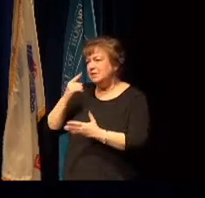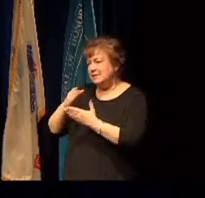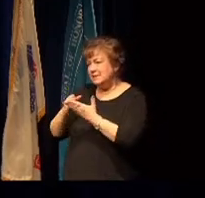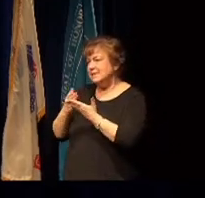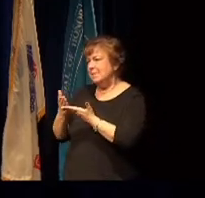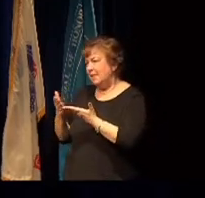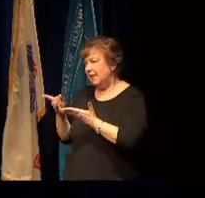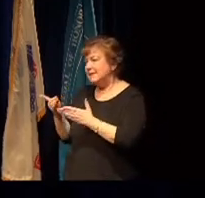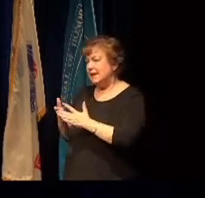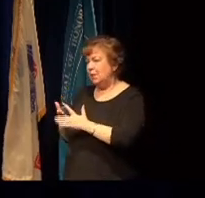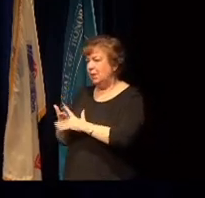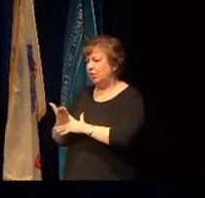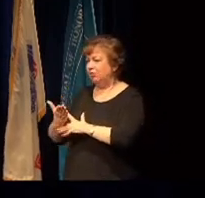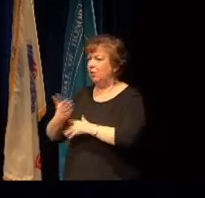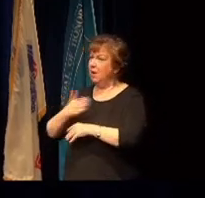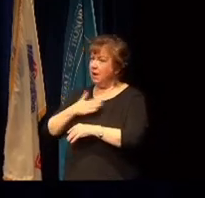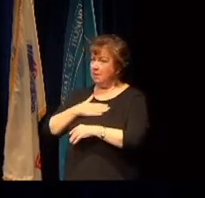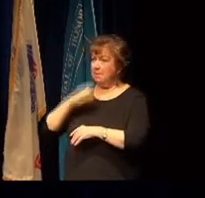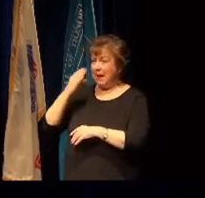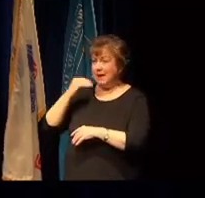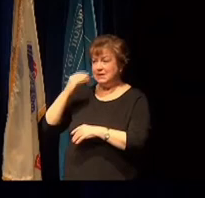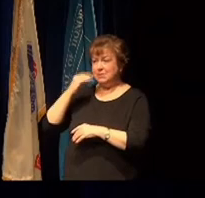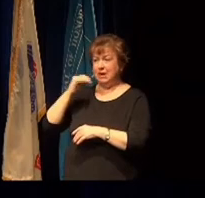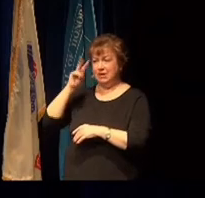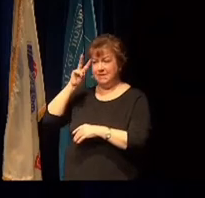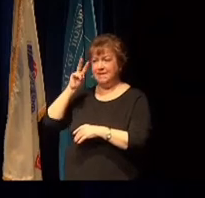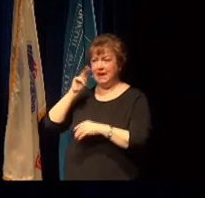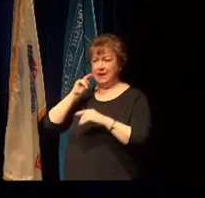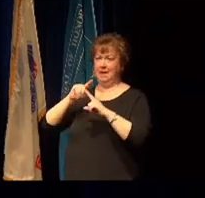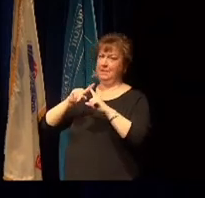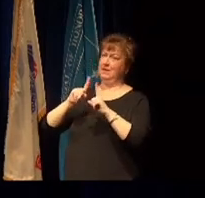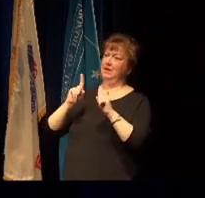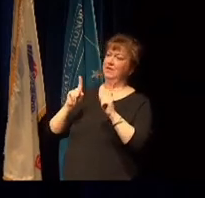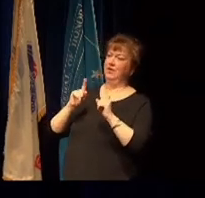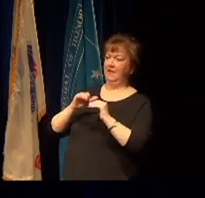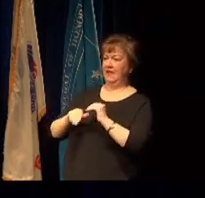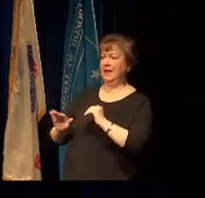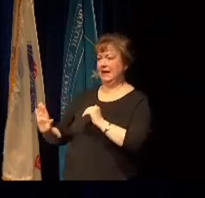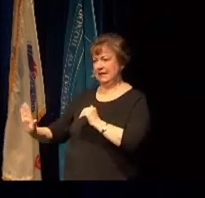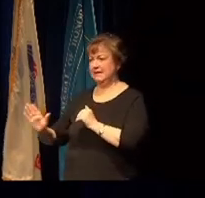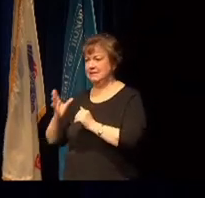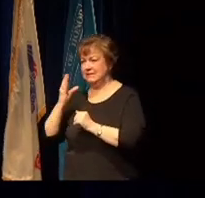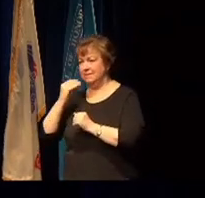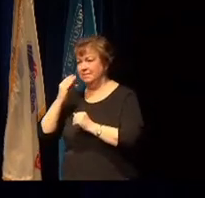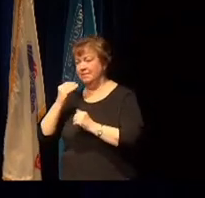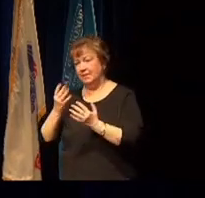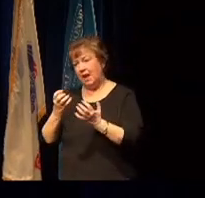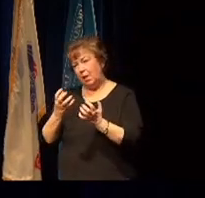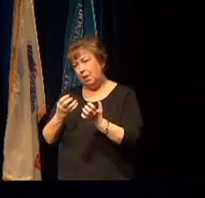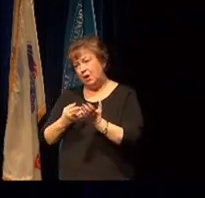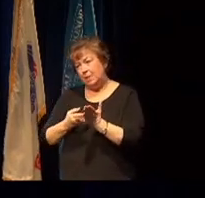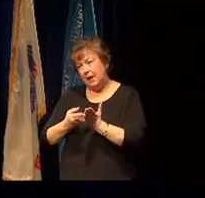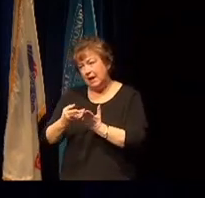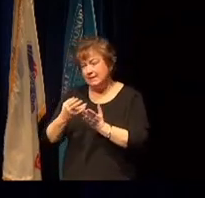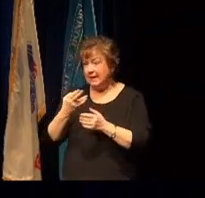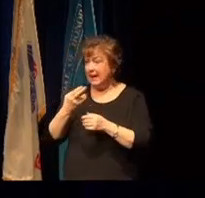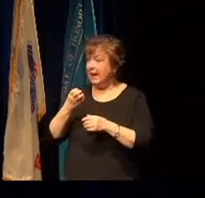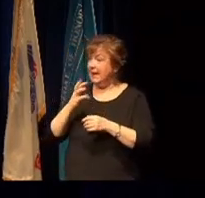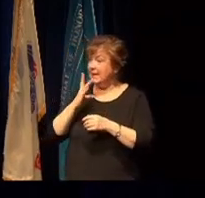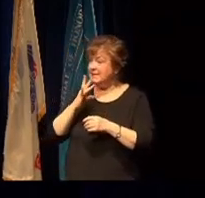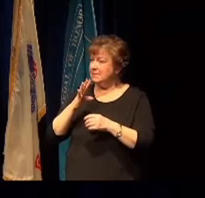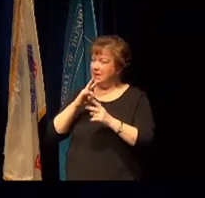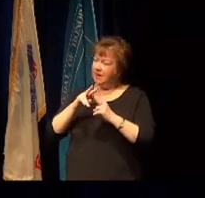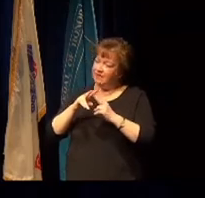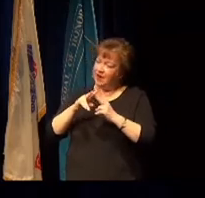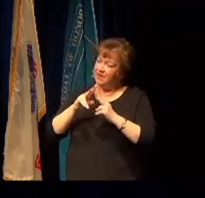through, although my experience in Vietnam is very, very different, and I just want to be honest, he speaks so kindly of those